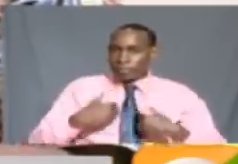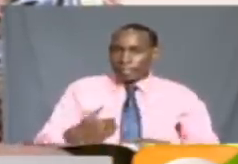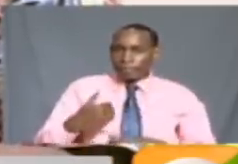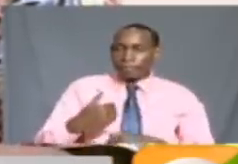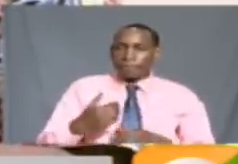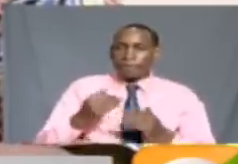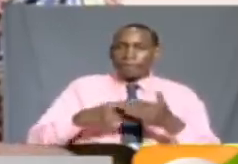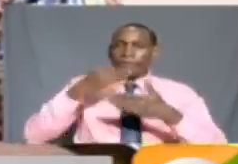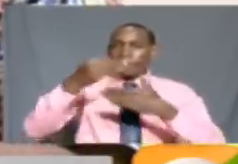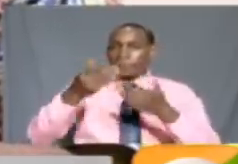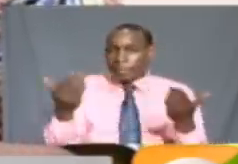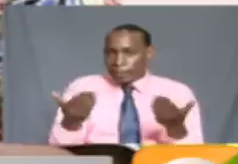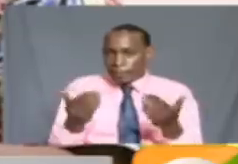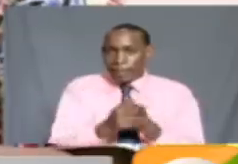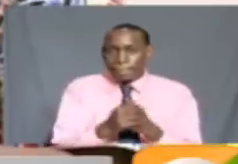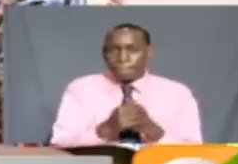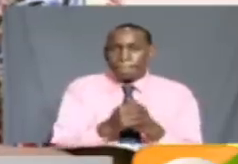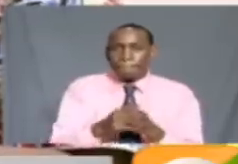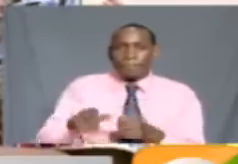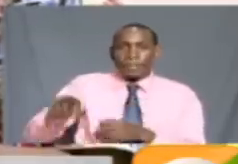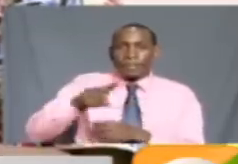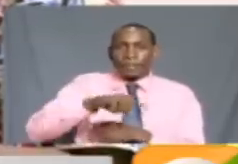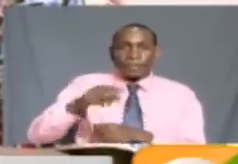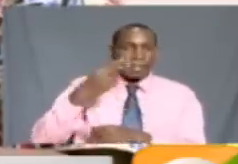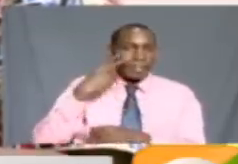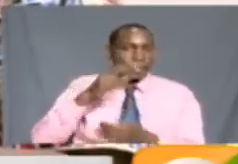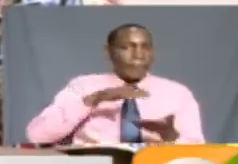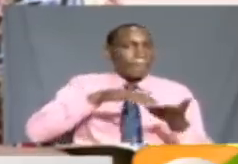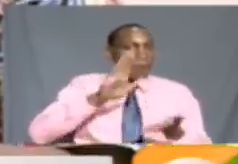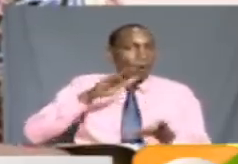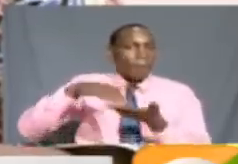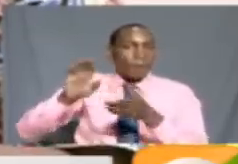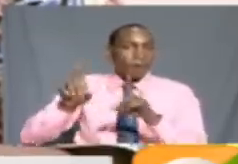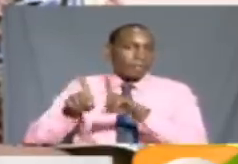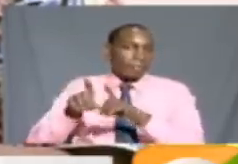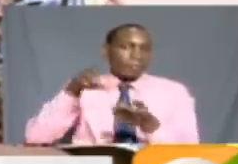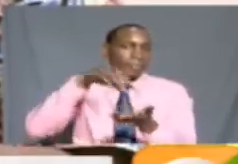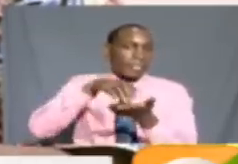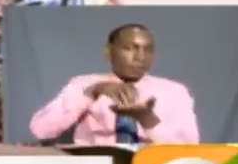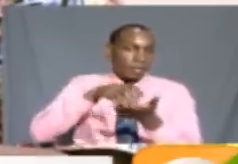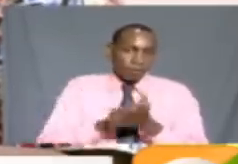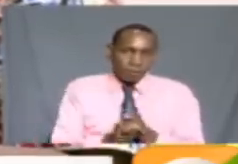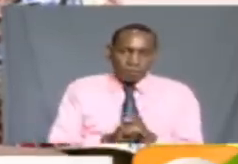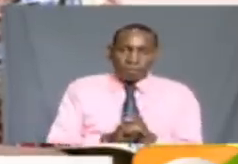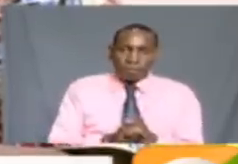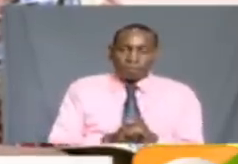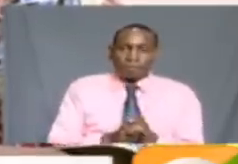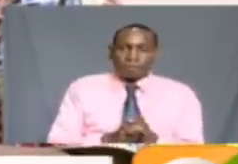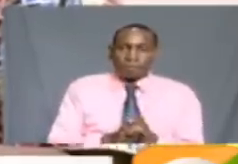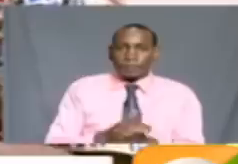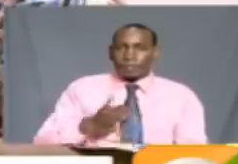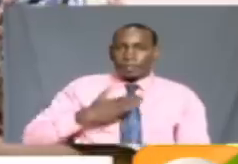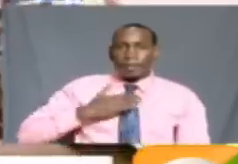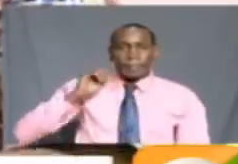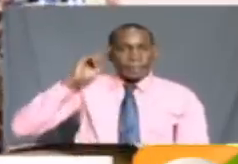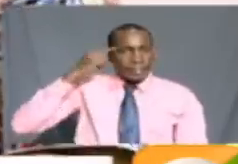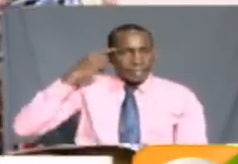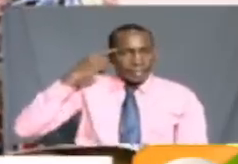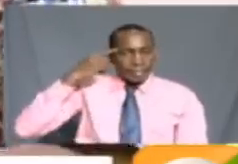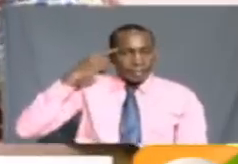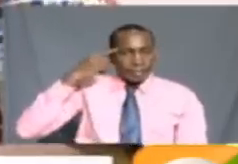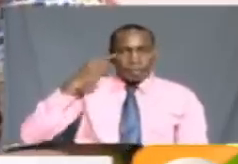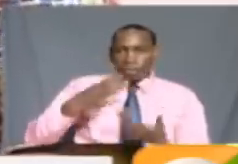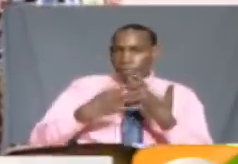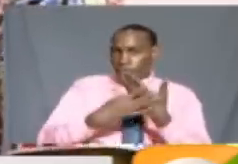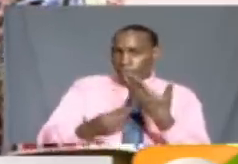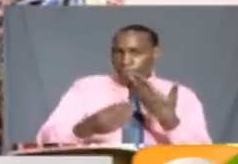going? We are going to see more and more of this, and we'll continue going down. So I think, borrowing a